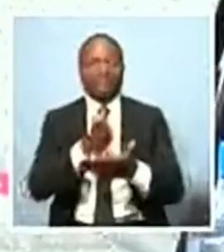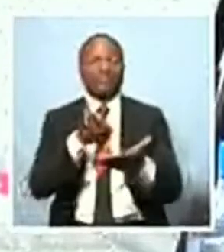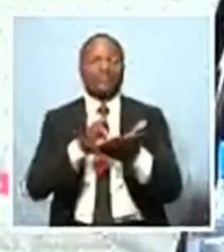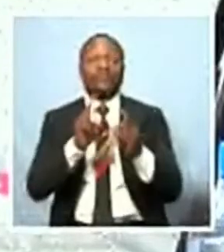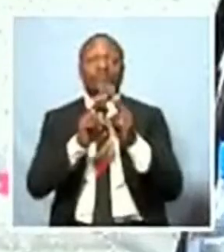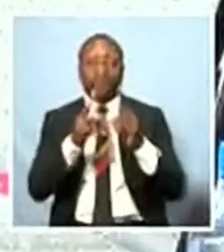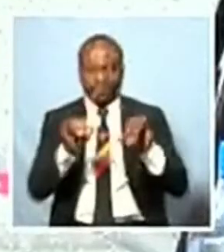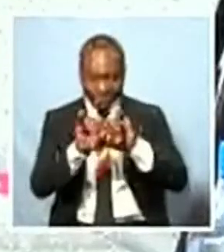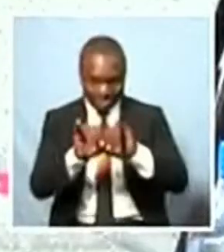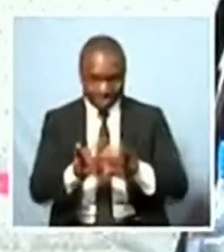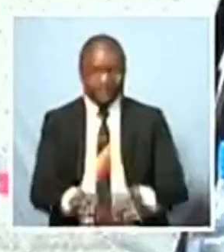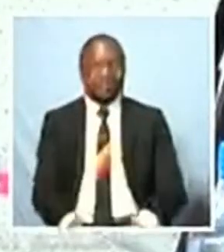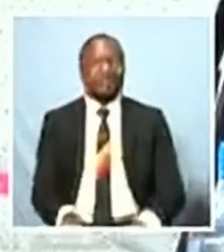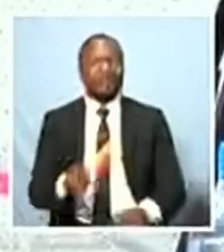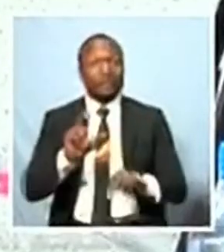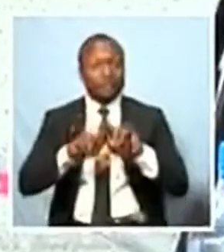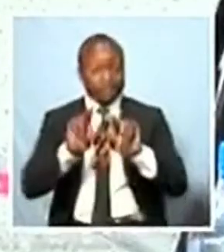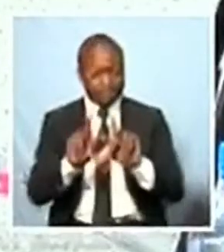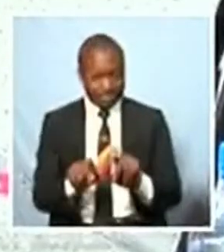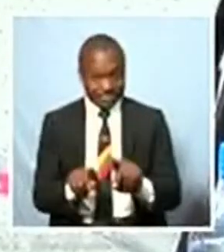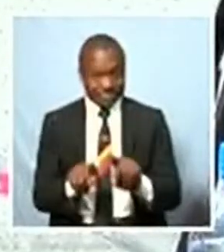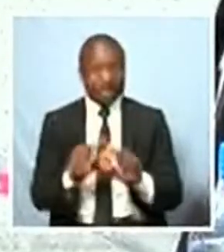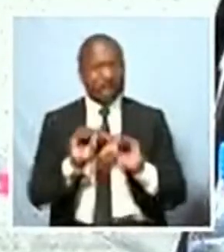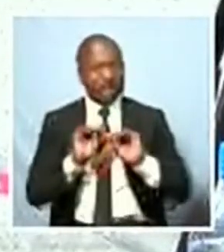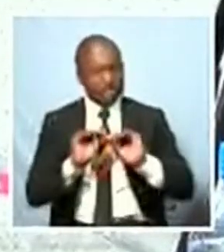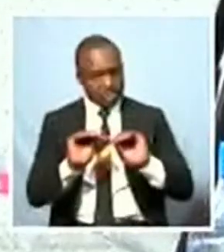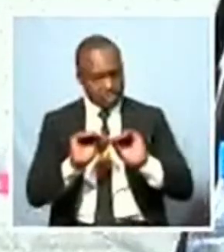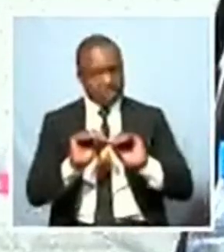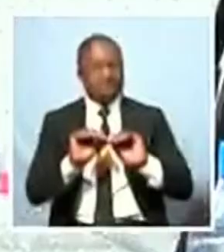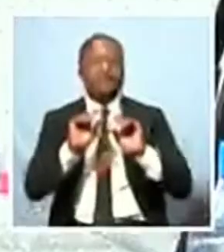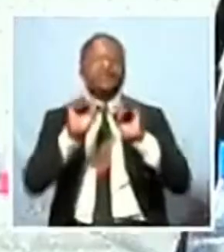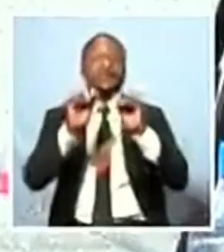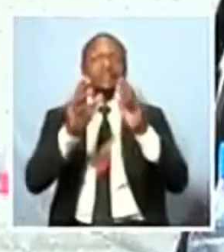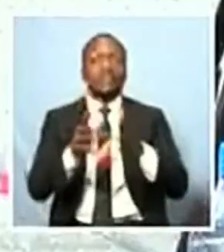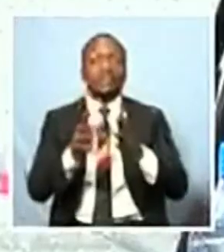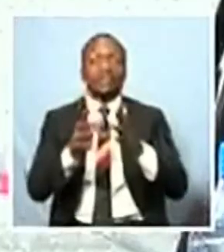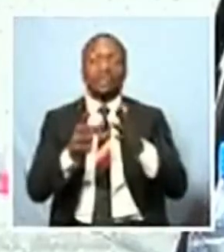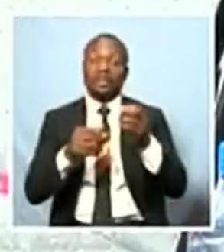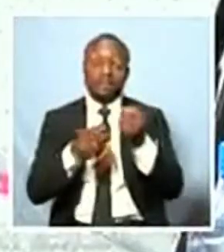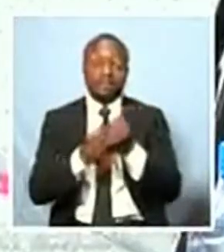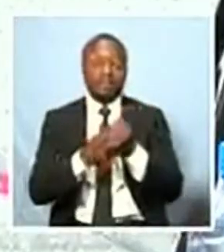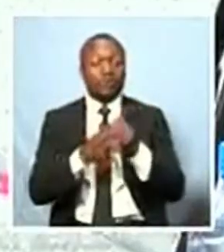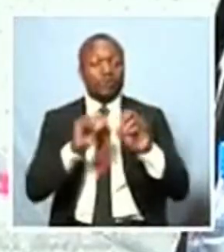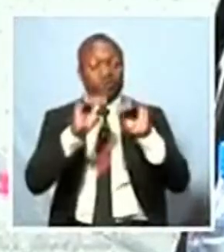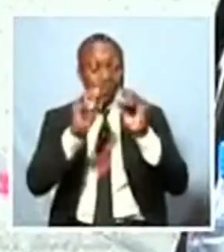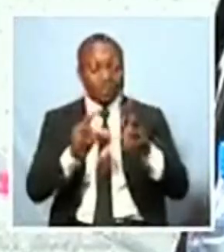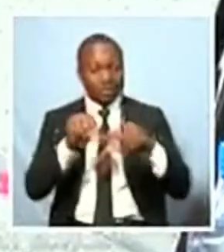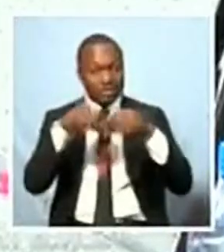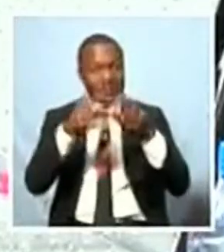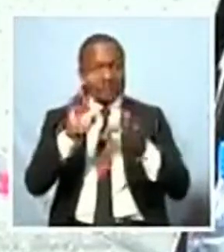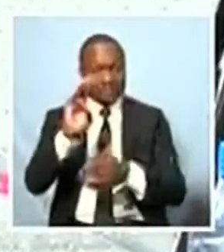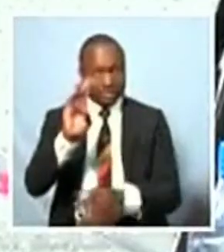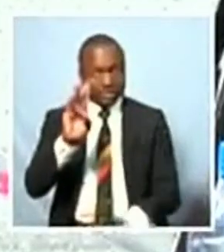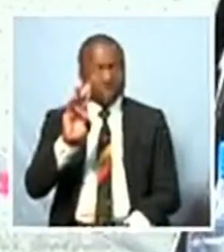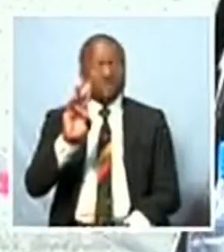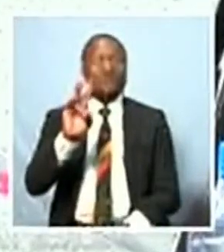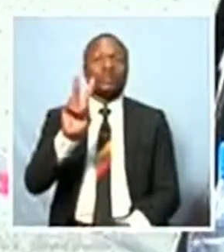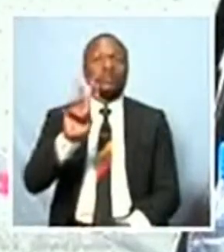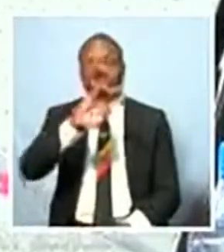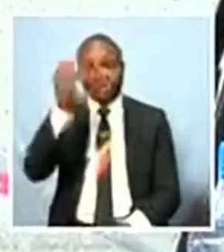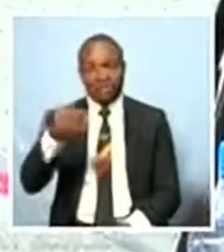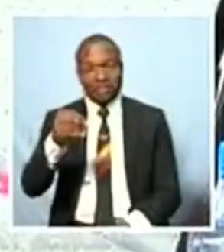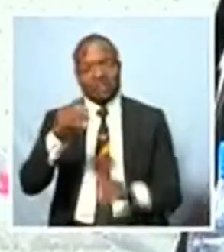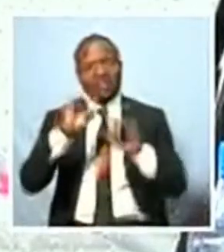numeracy skill. Now, Chair, when it comes to teacher training and support that the teachers are given, 72% of the teachers